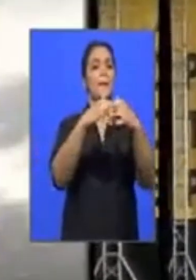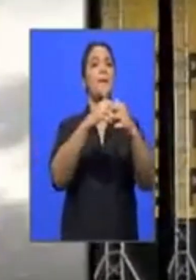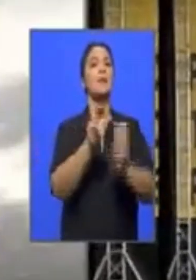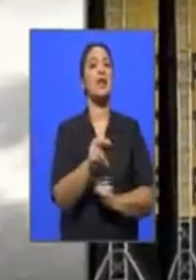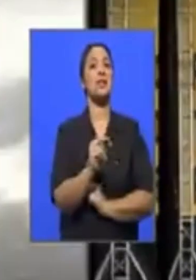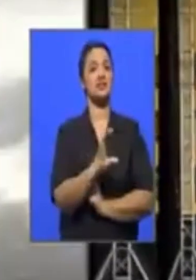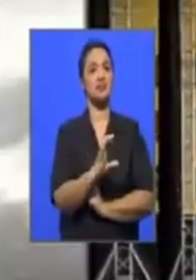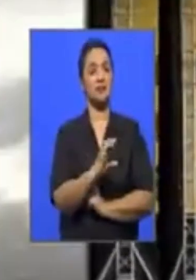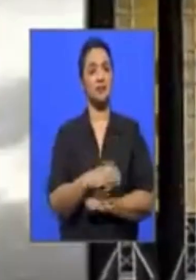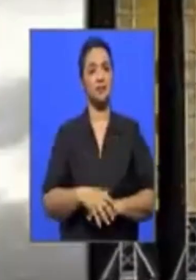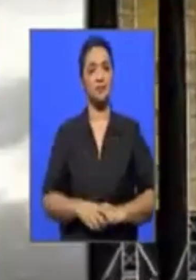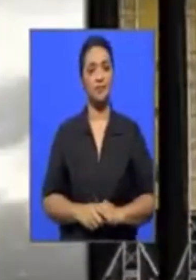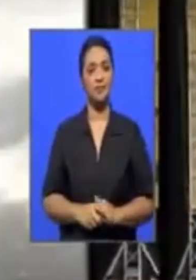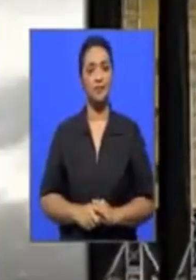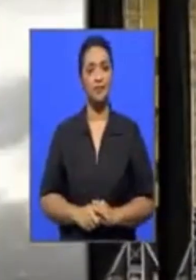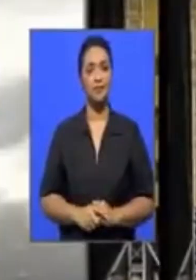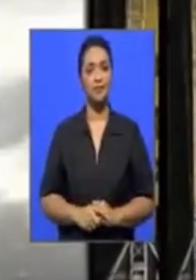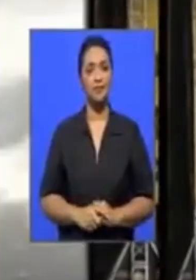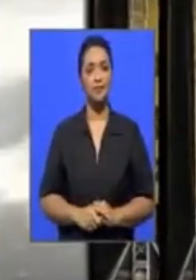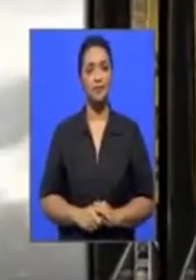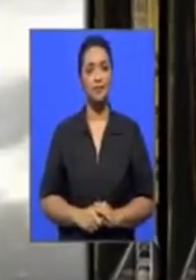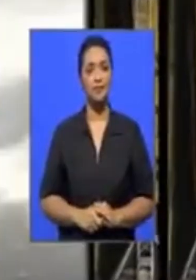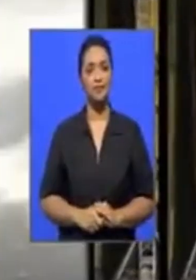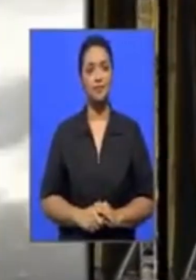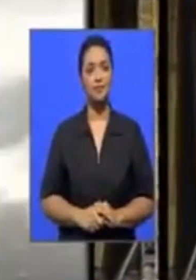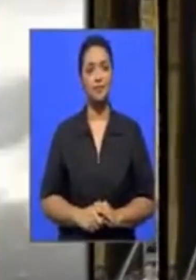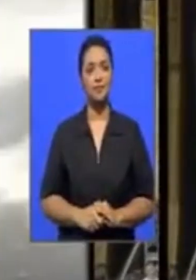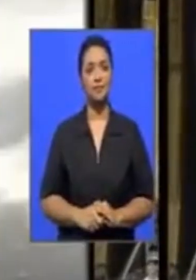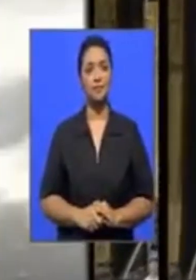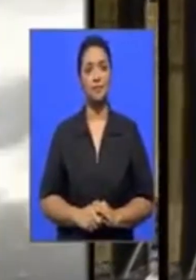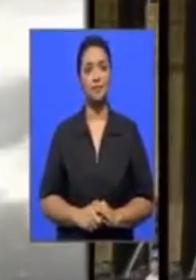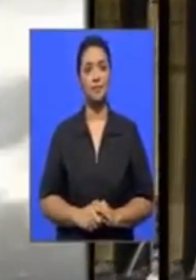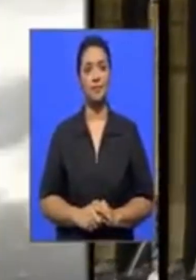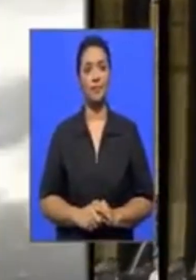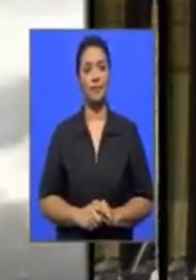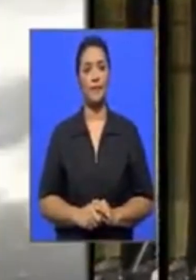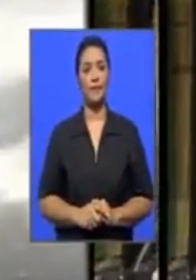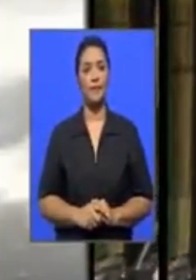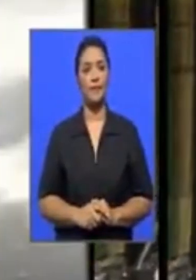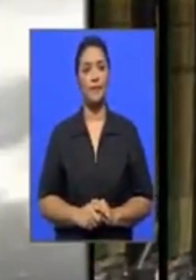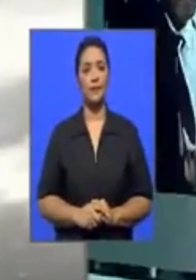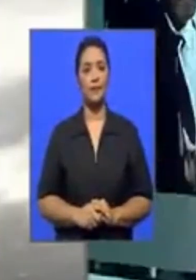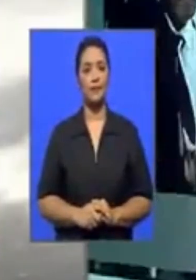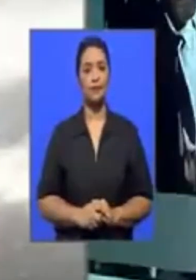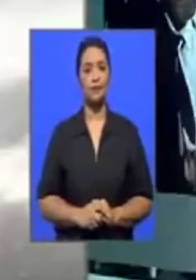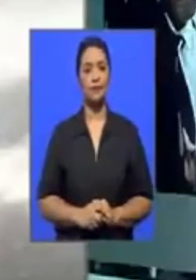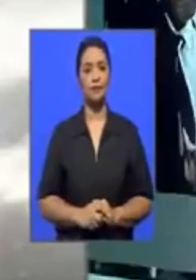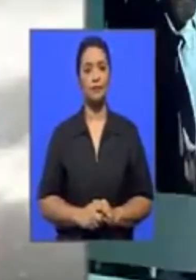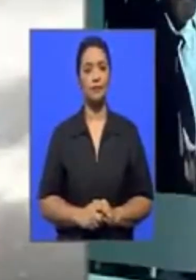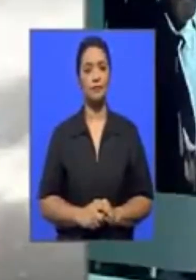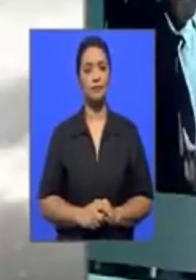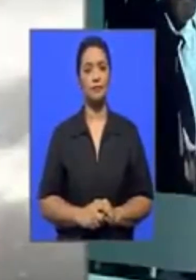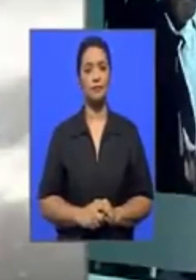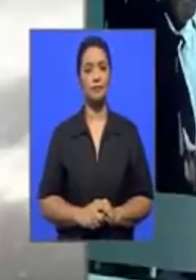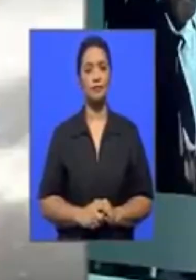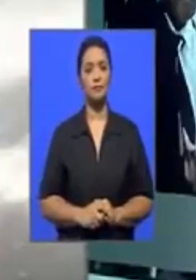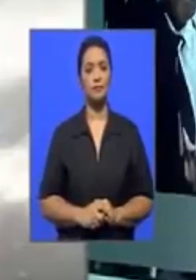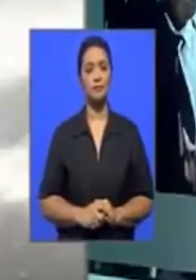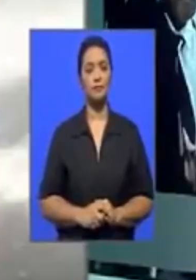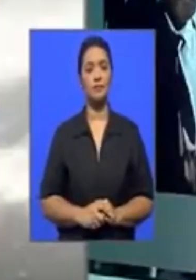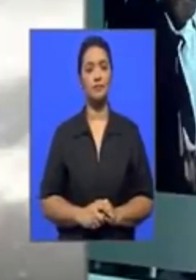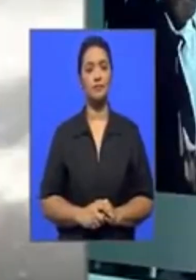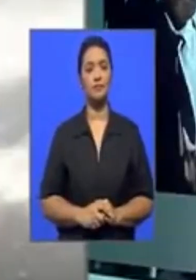ANC is now associated with questionable characters, especially in local government. It is widely believed now that people join